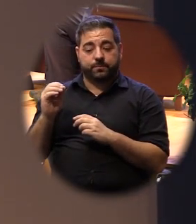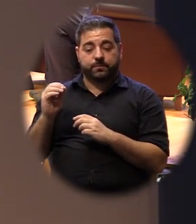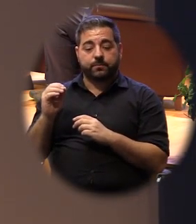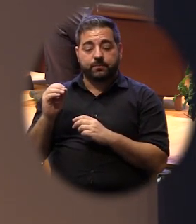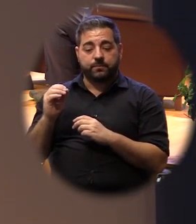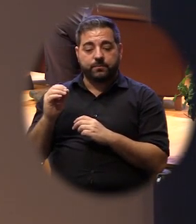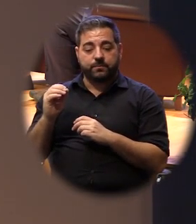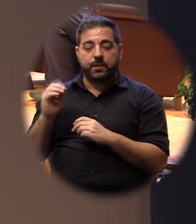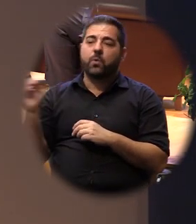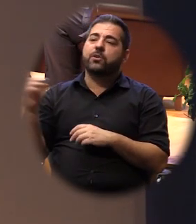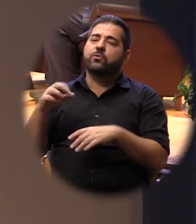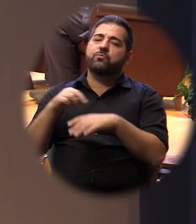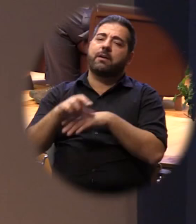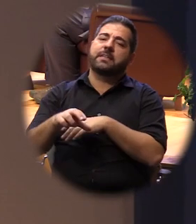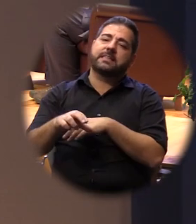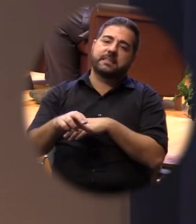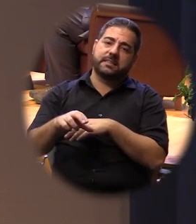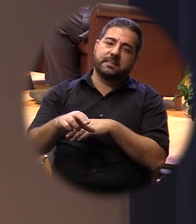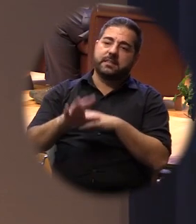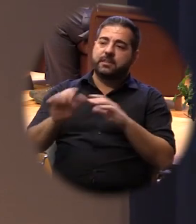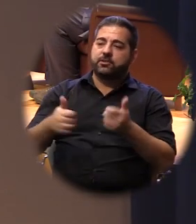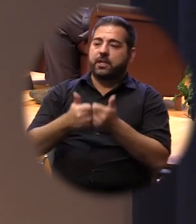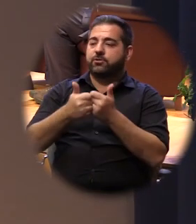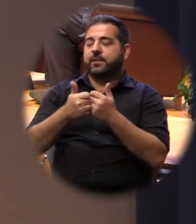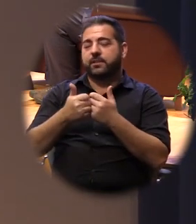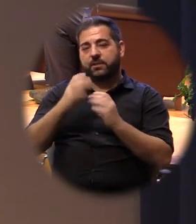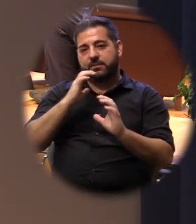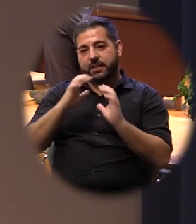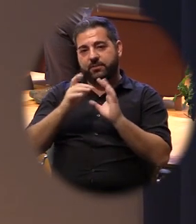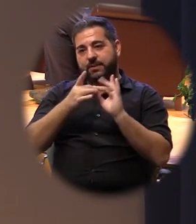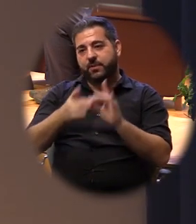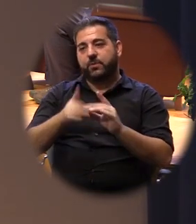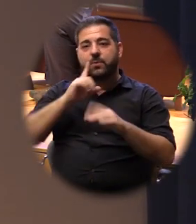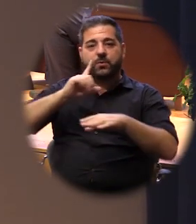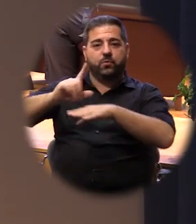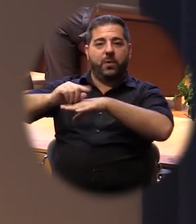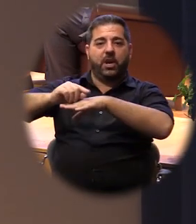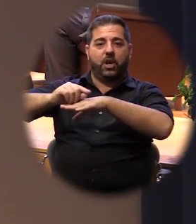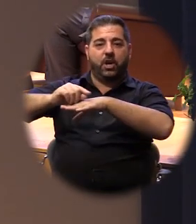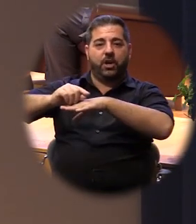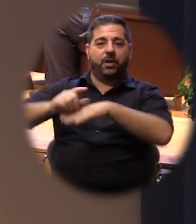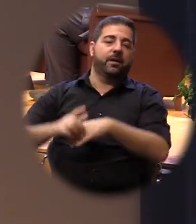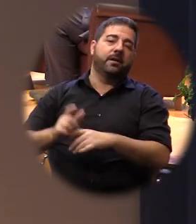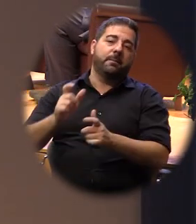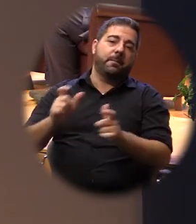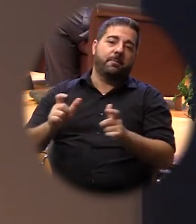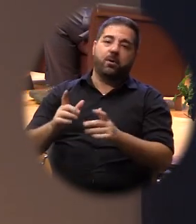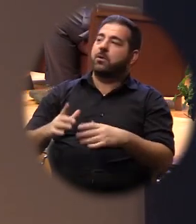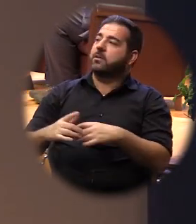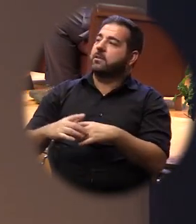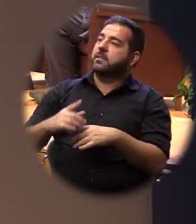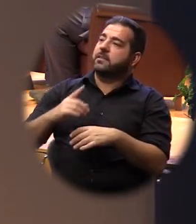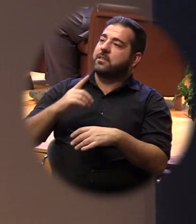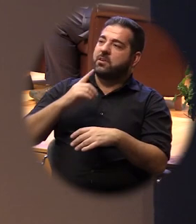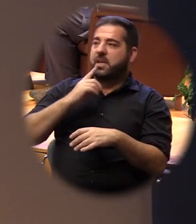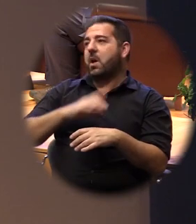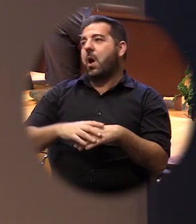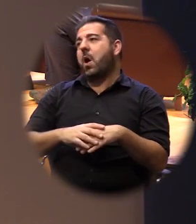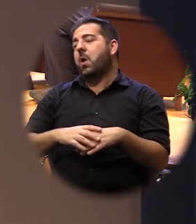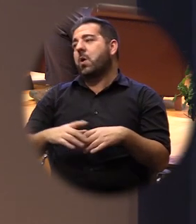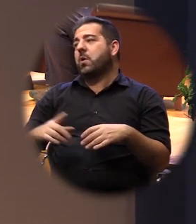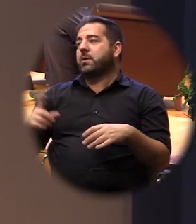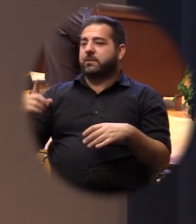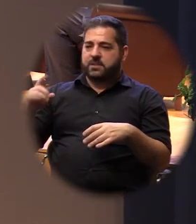And you had referenced, challenging conversations on Twitter. People, raising, well, sperm and egg exists,